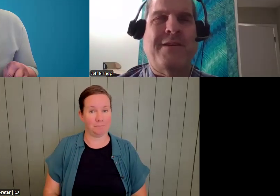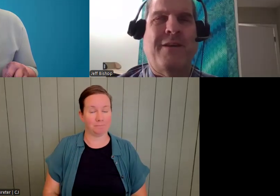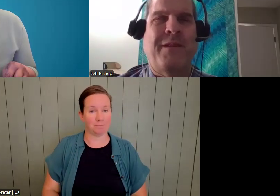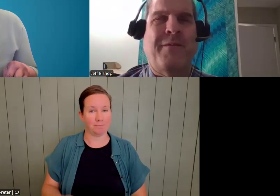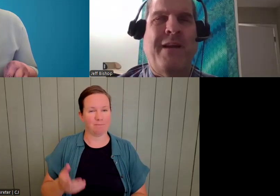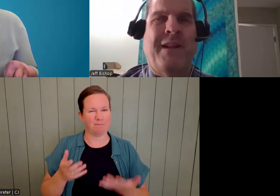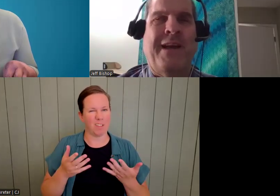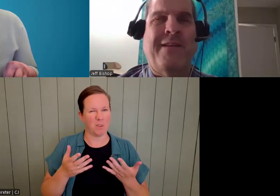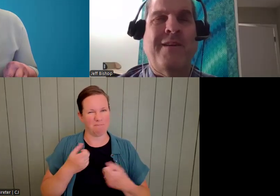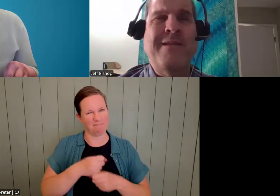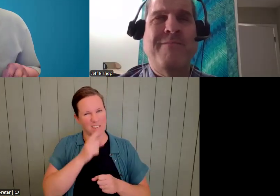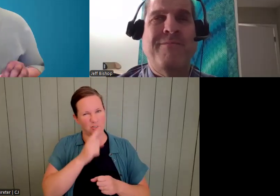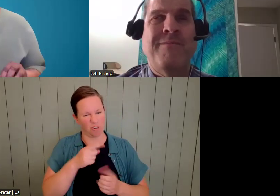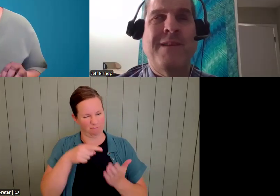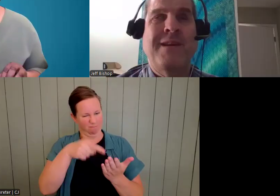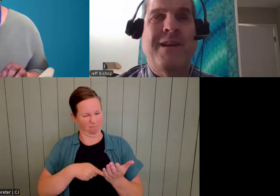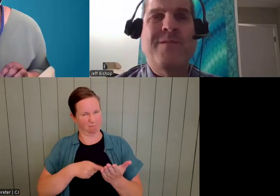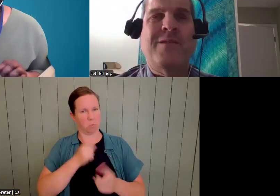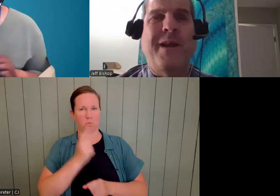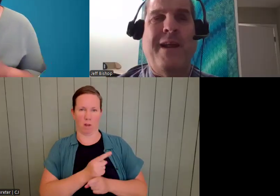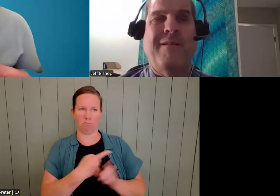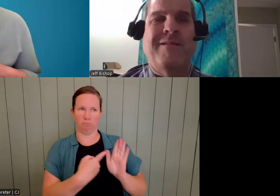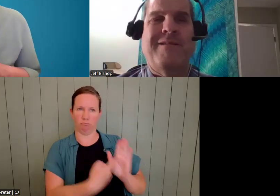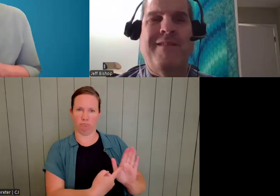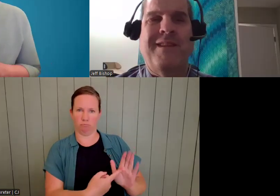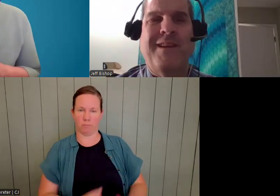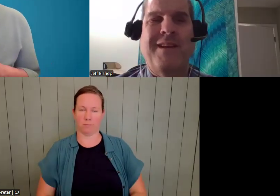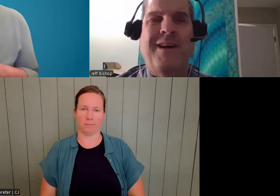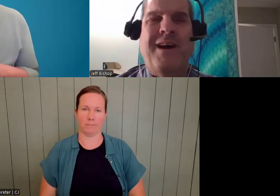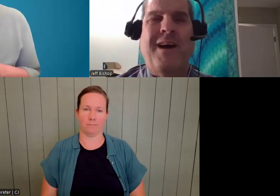representing yourself in the right light. Okay. Number three,